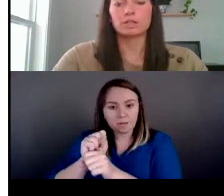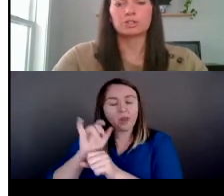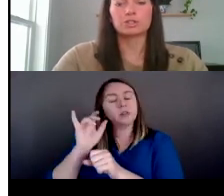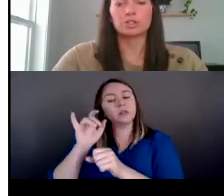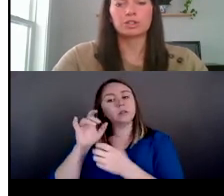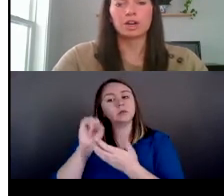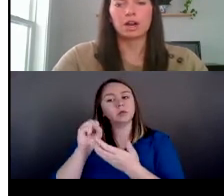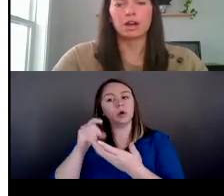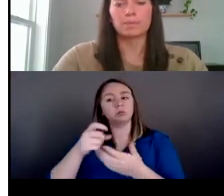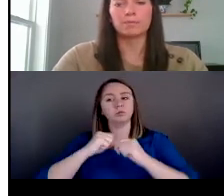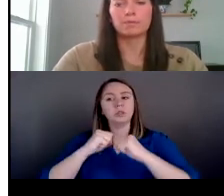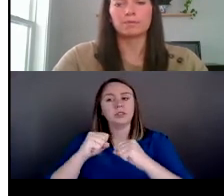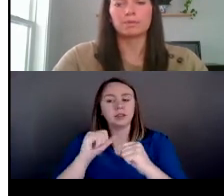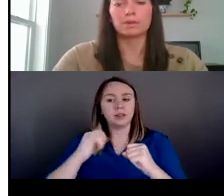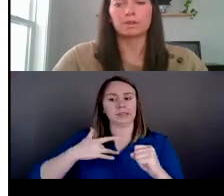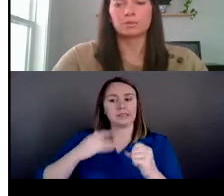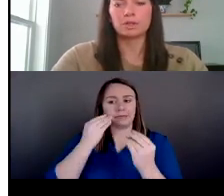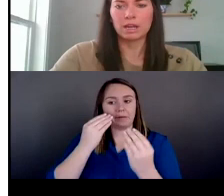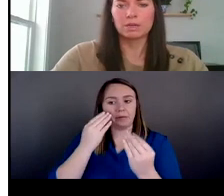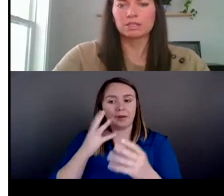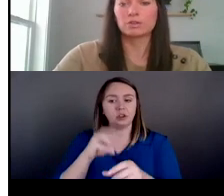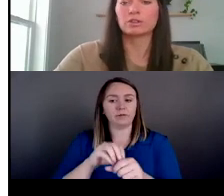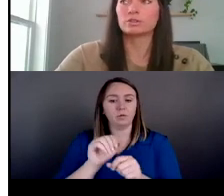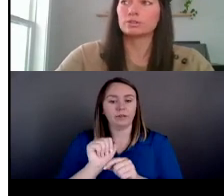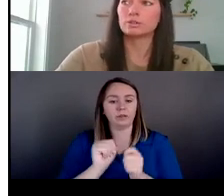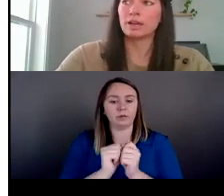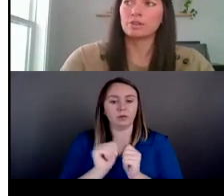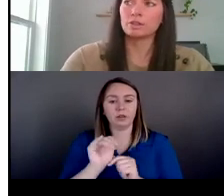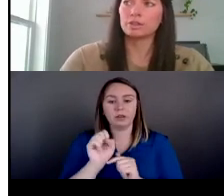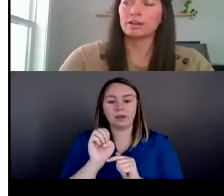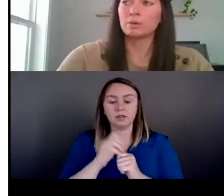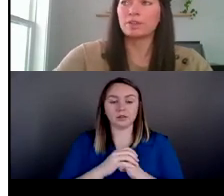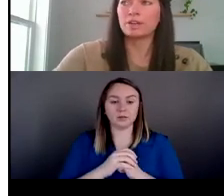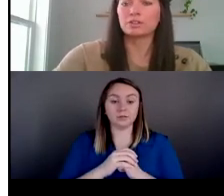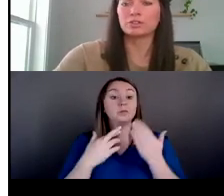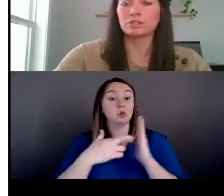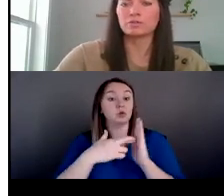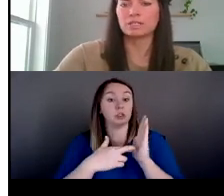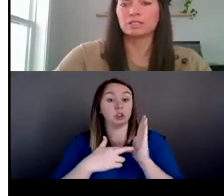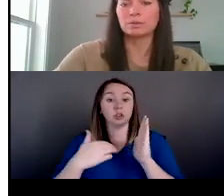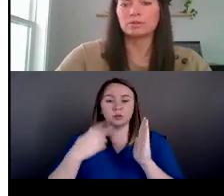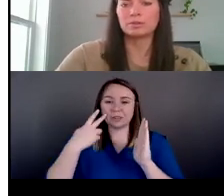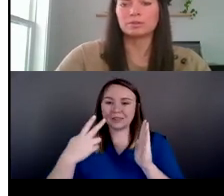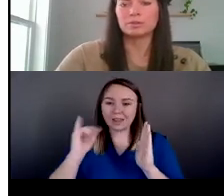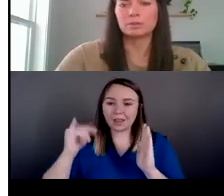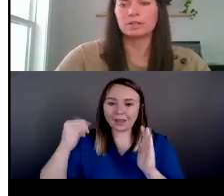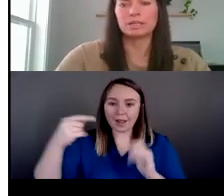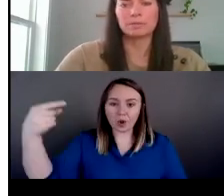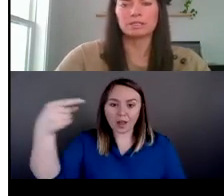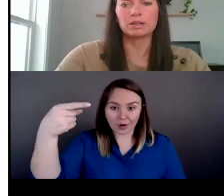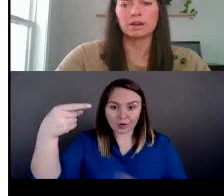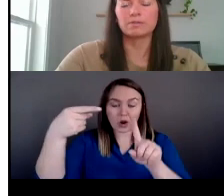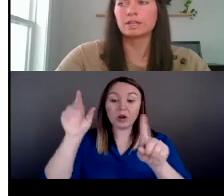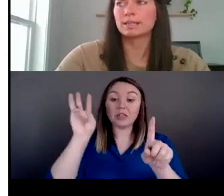To register with NamUs, you can, I have the little arrow up there. You just visit